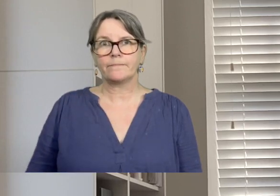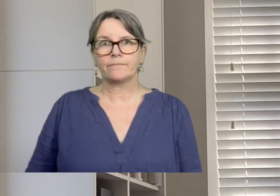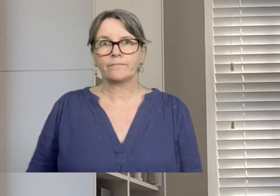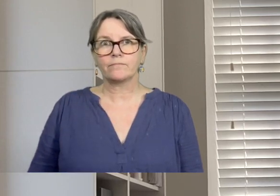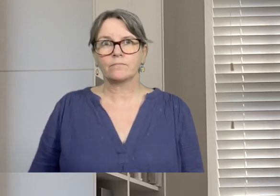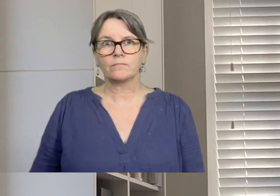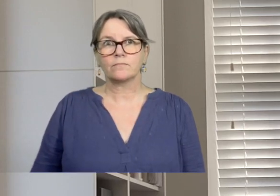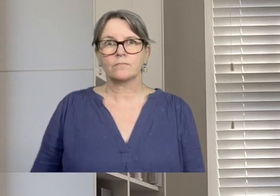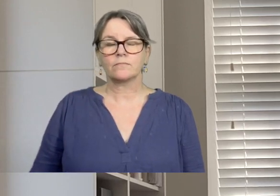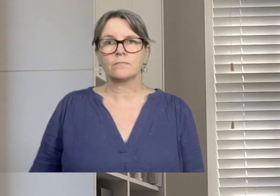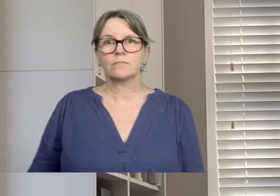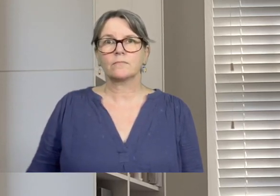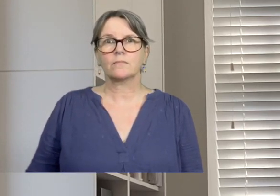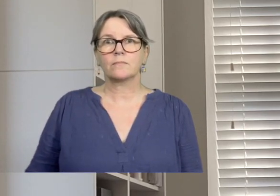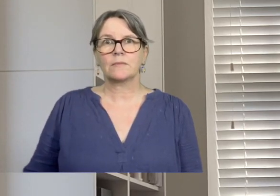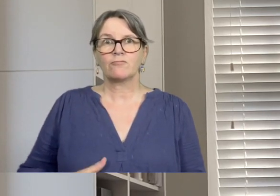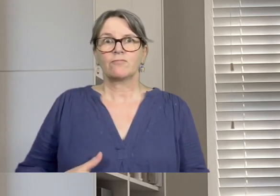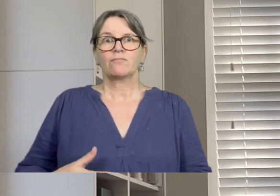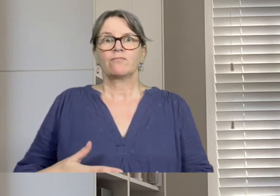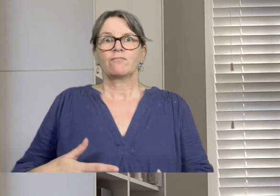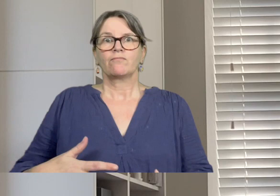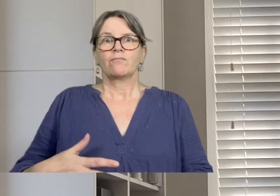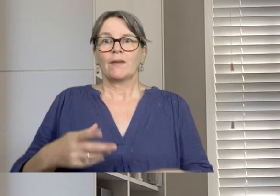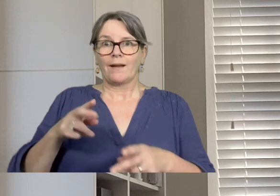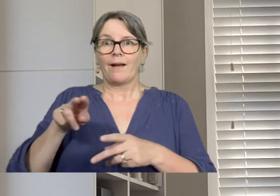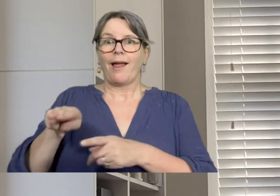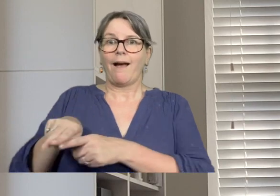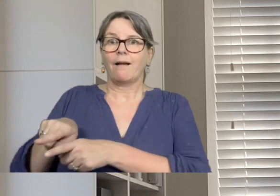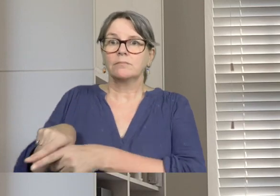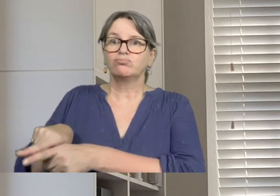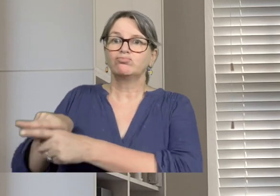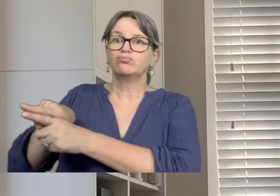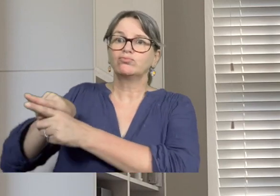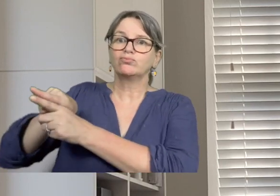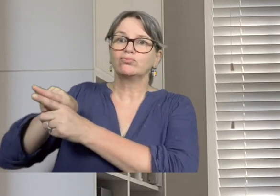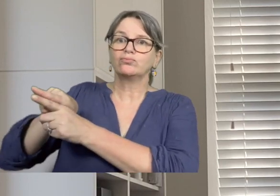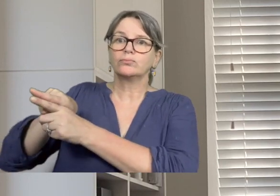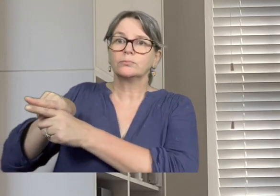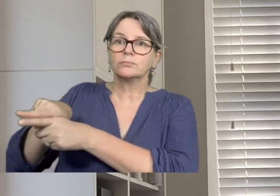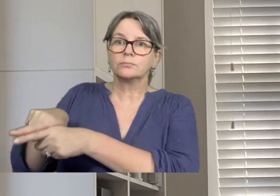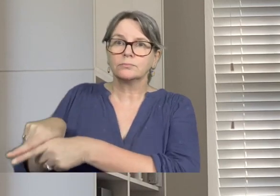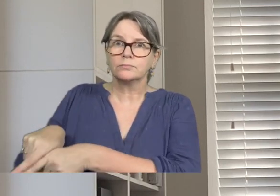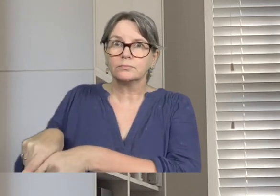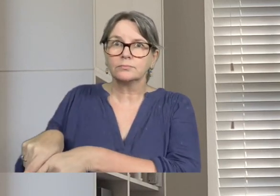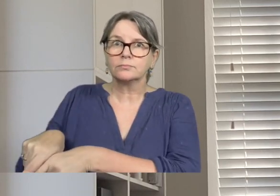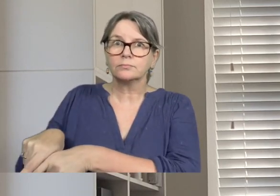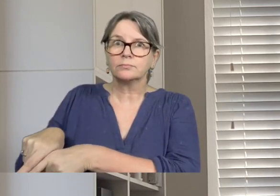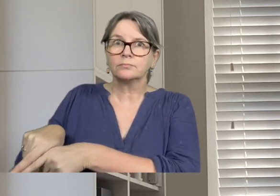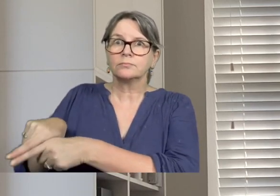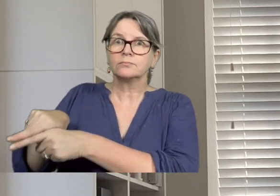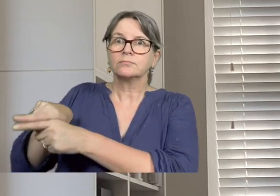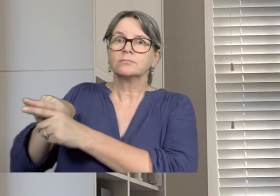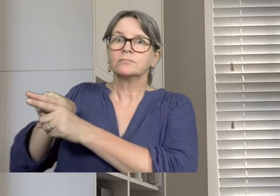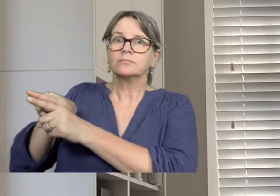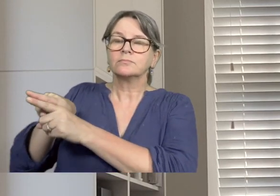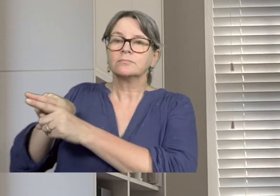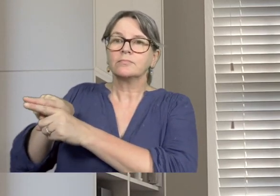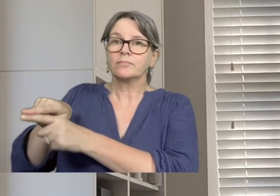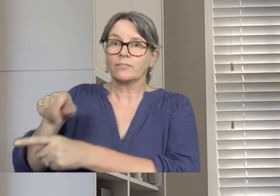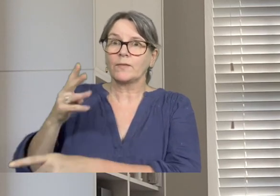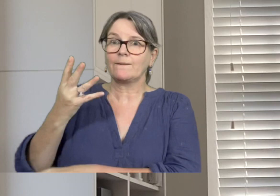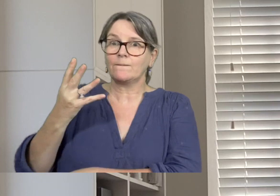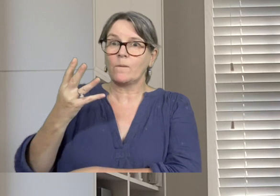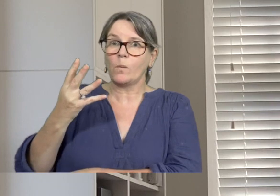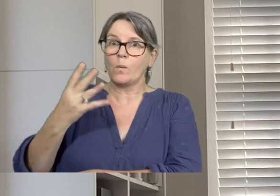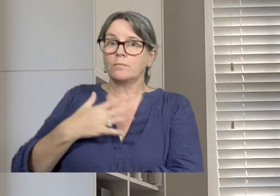Both legs. Hand down. Breath in, breath out, both legs. Extending from underneath. Breath in, breath